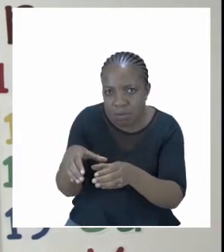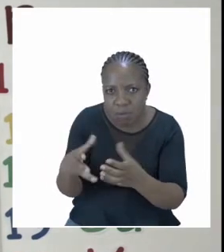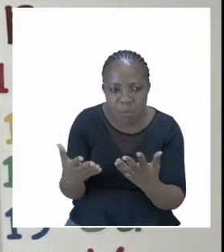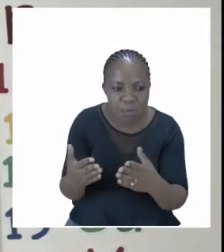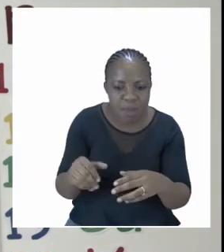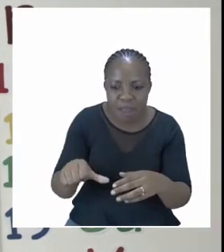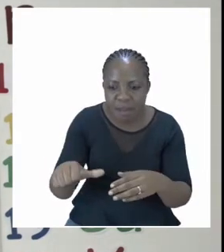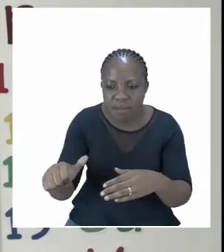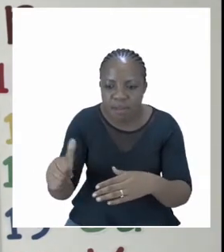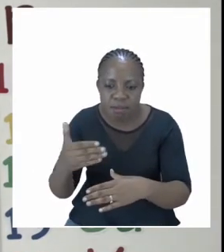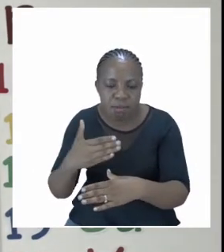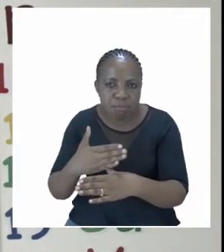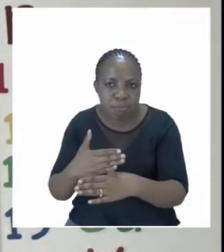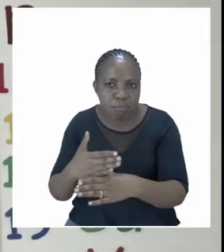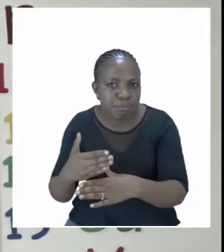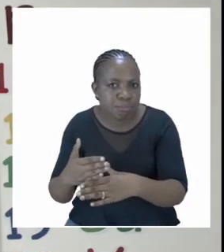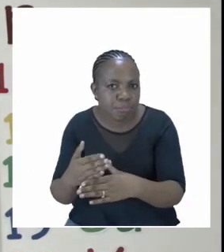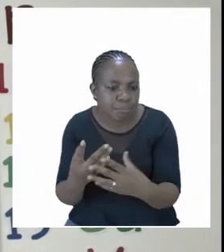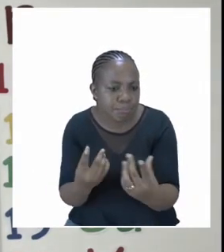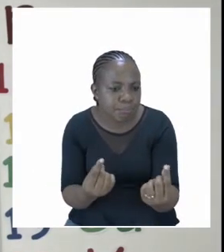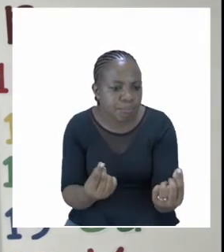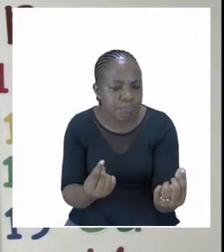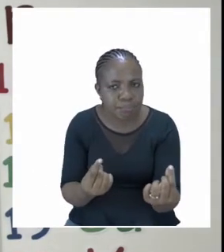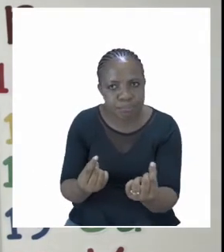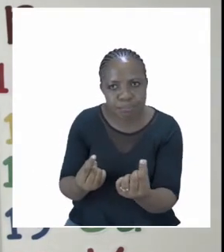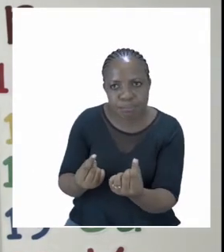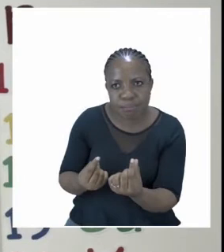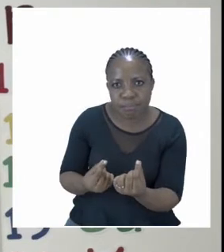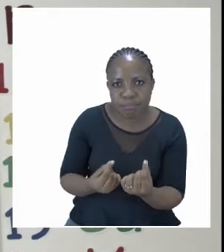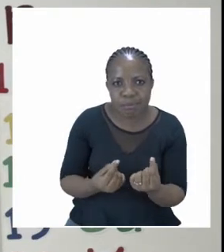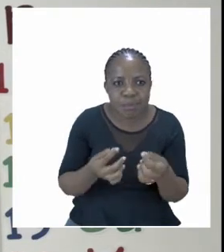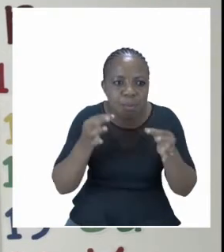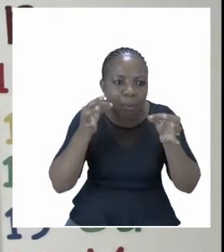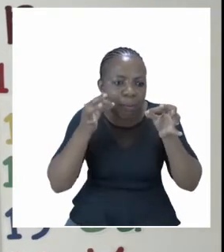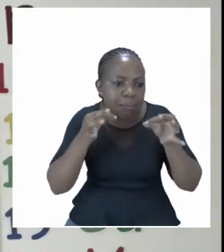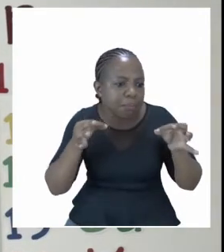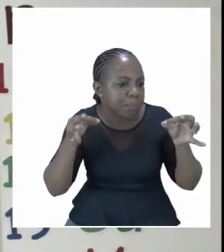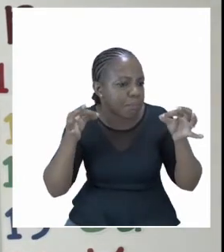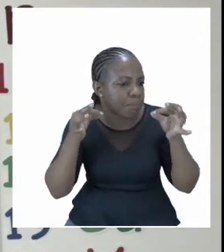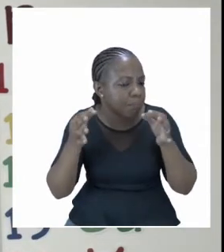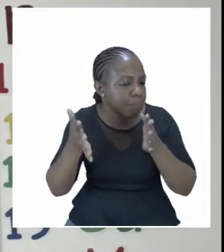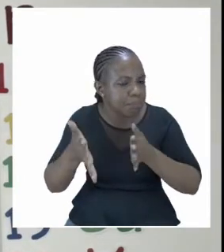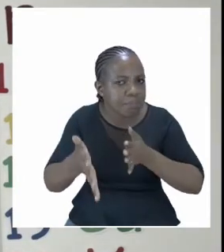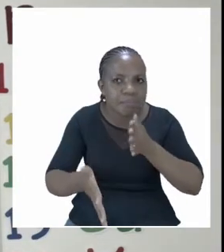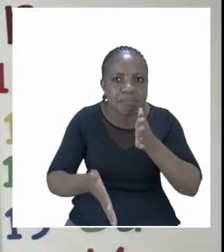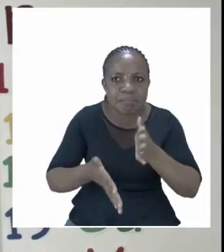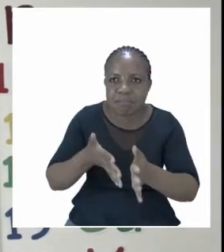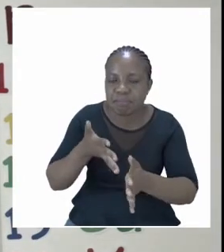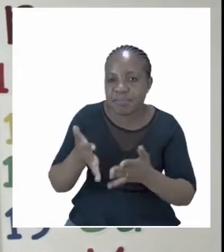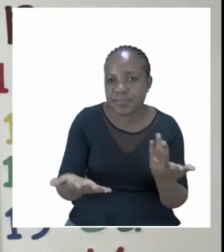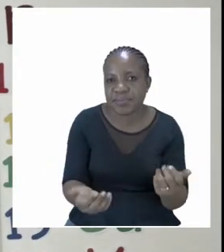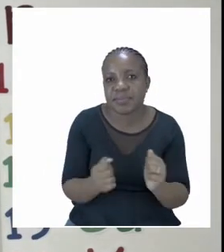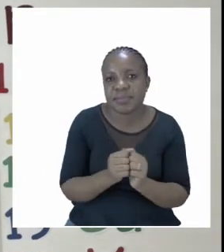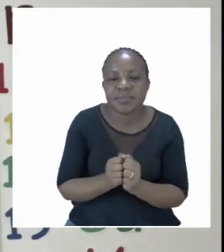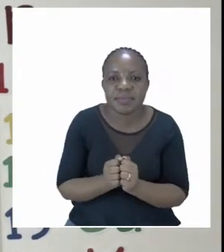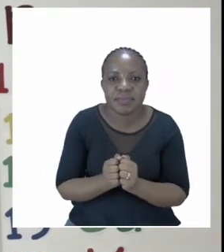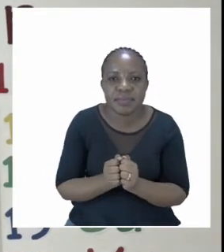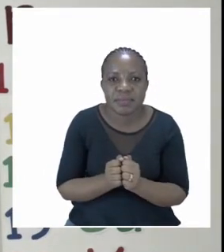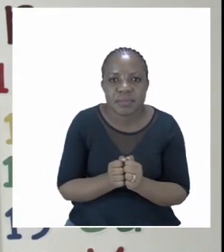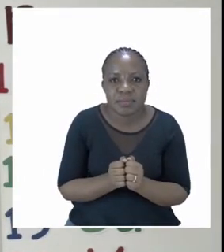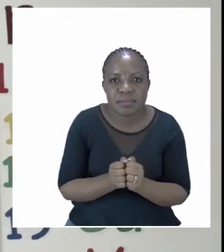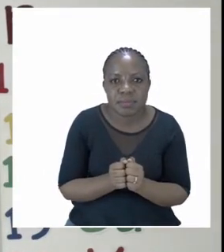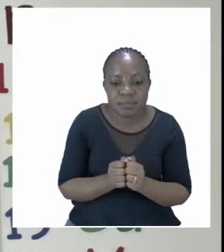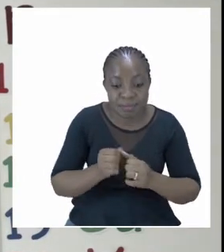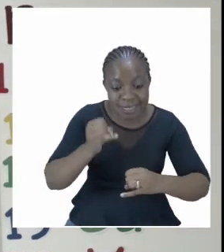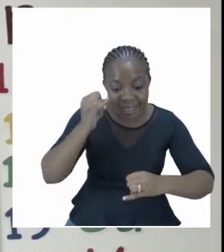go for singing or even music at your schools. And then the last day